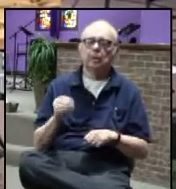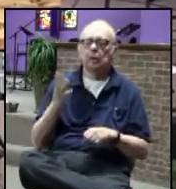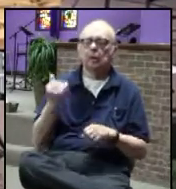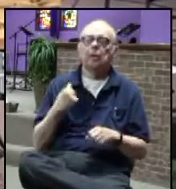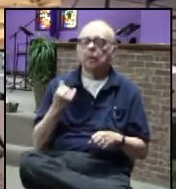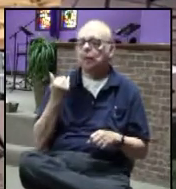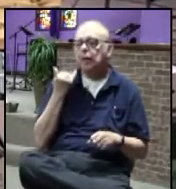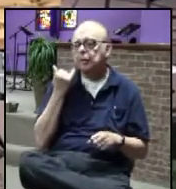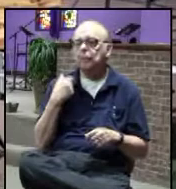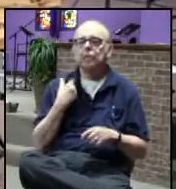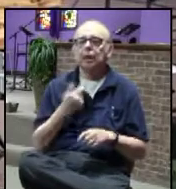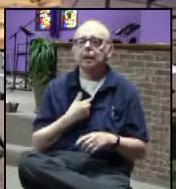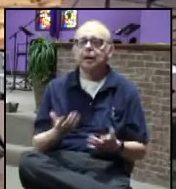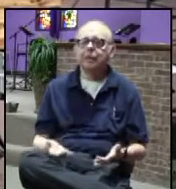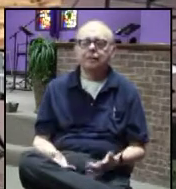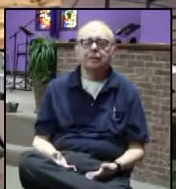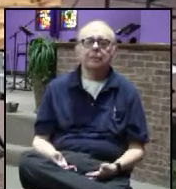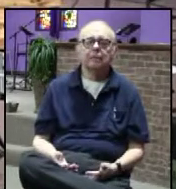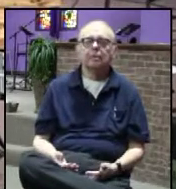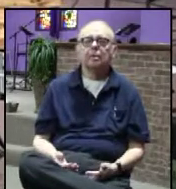you calling us?